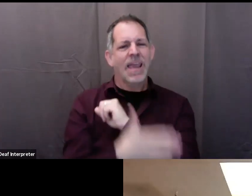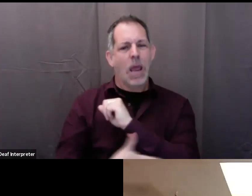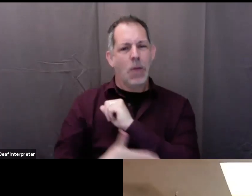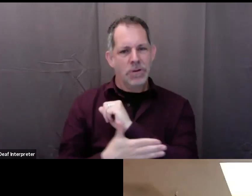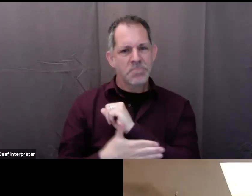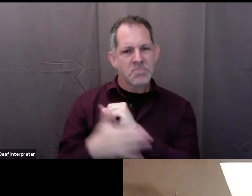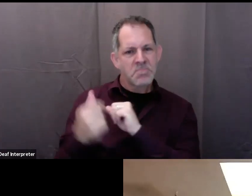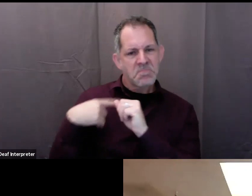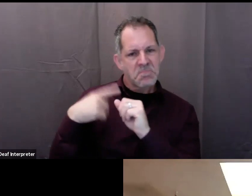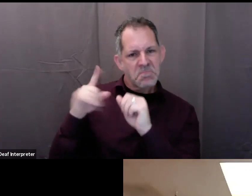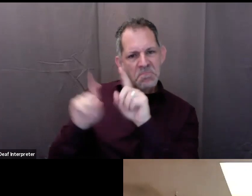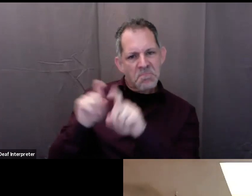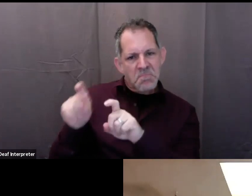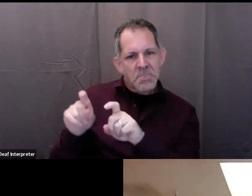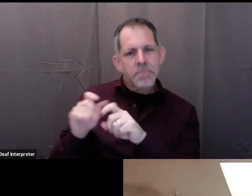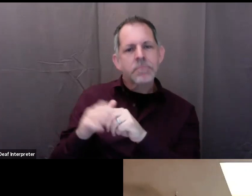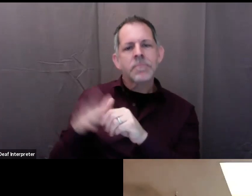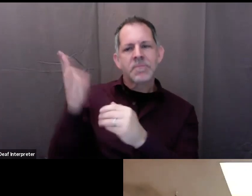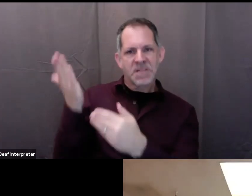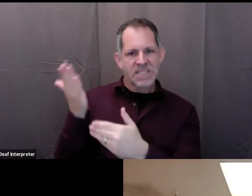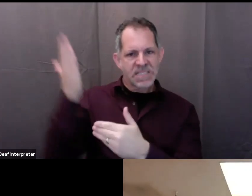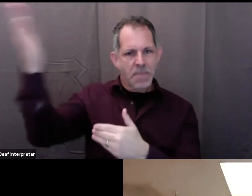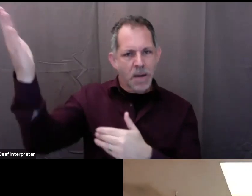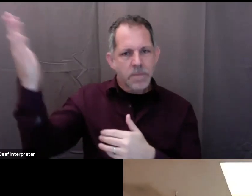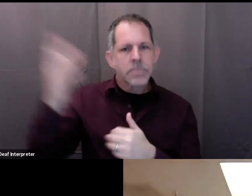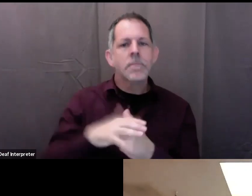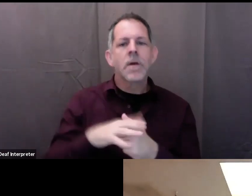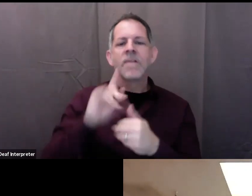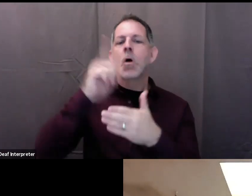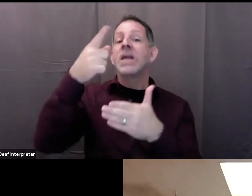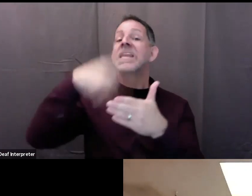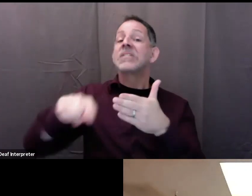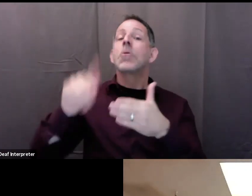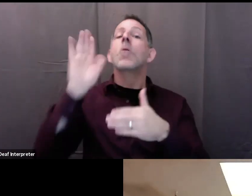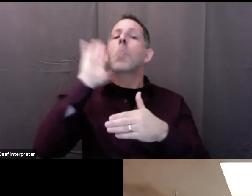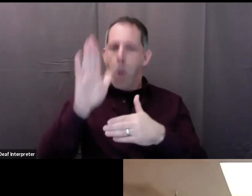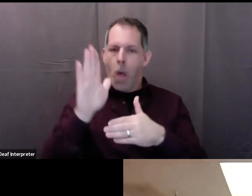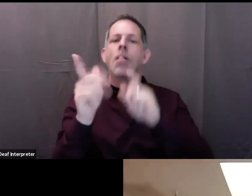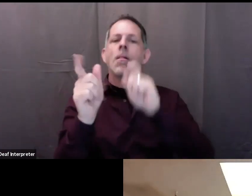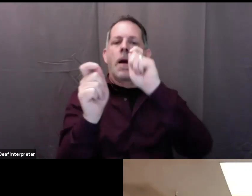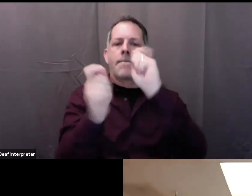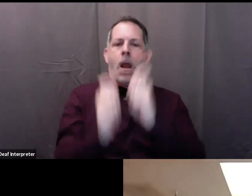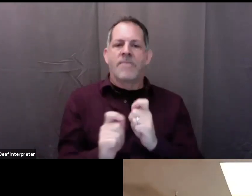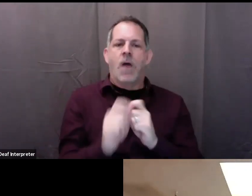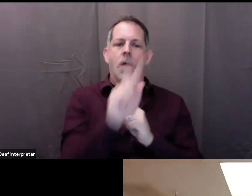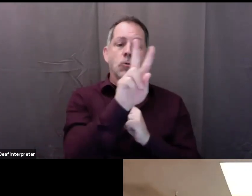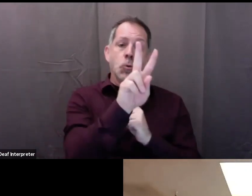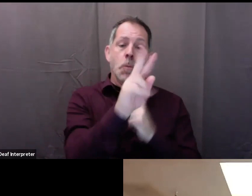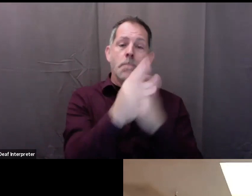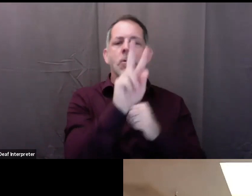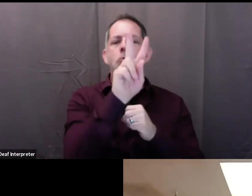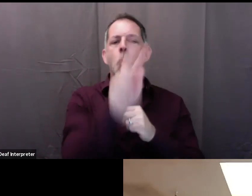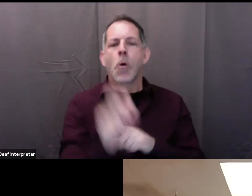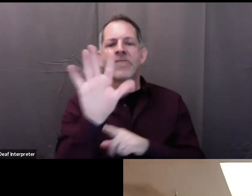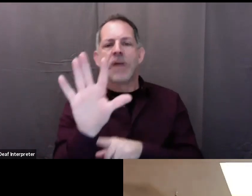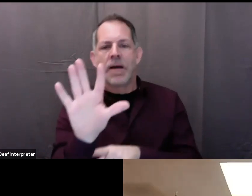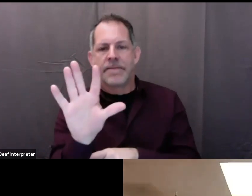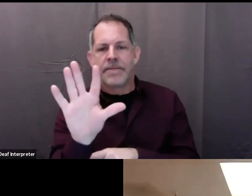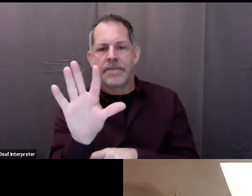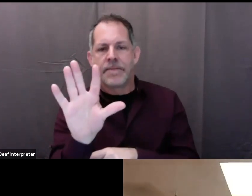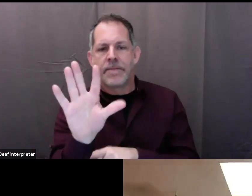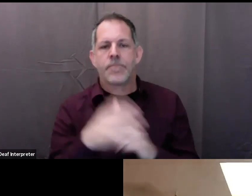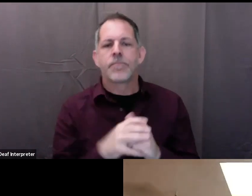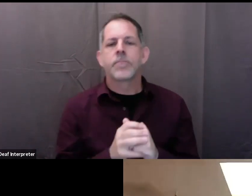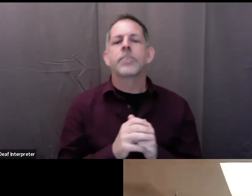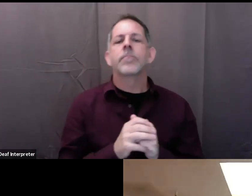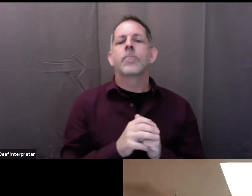of next week for a modified phase 2. We are looking at what they're proposing. The general theory